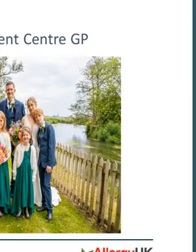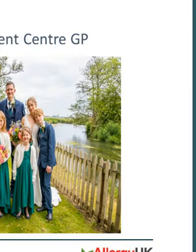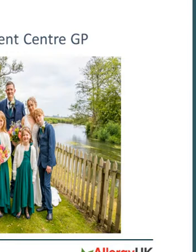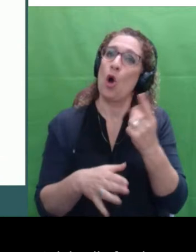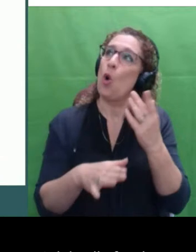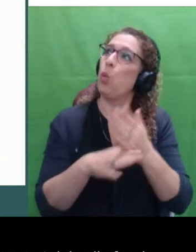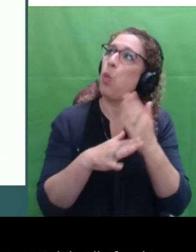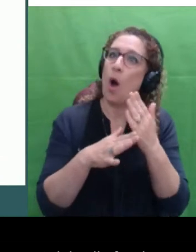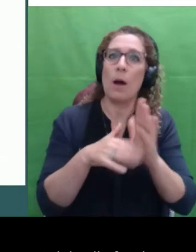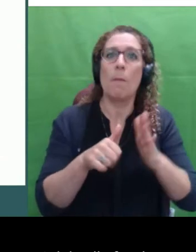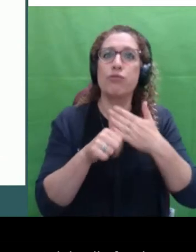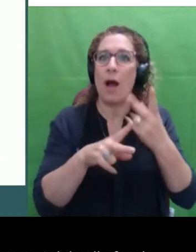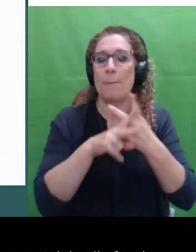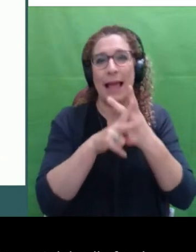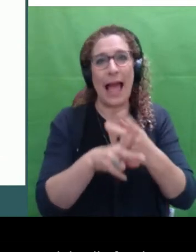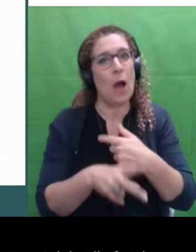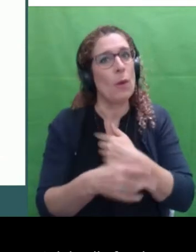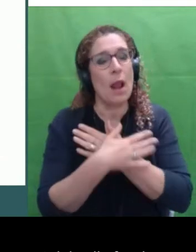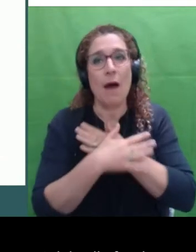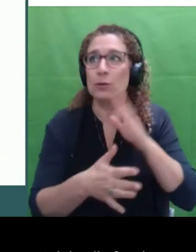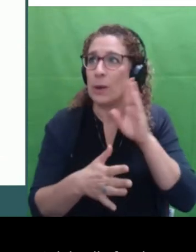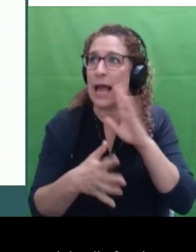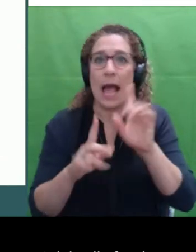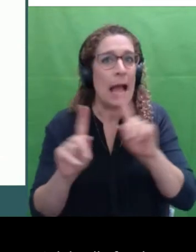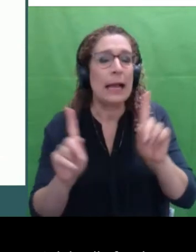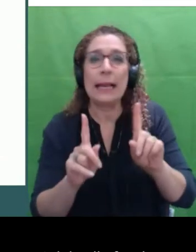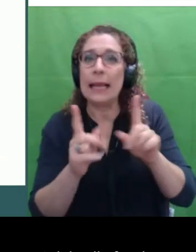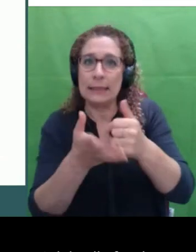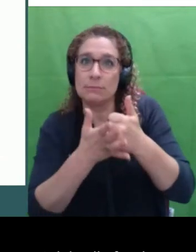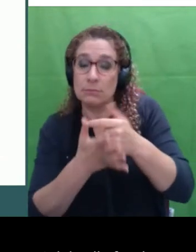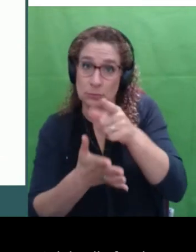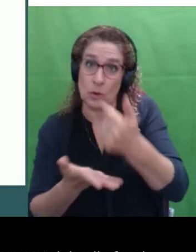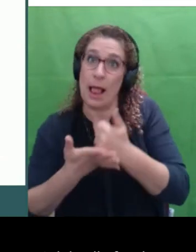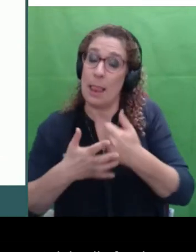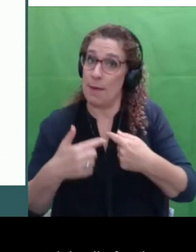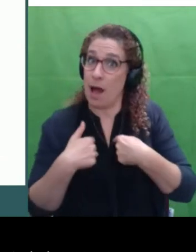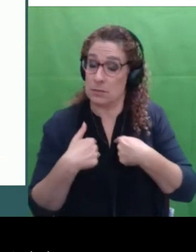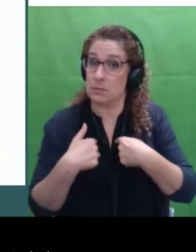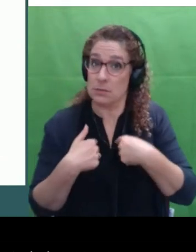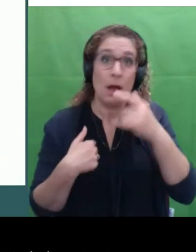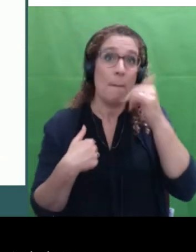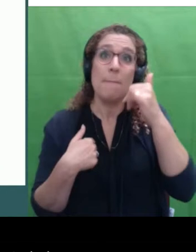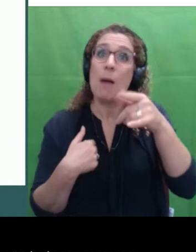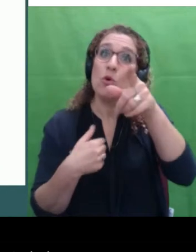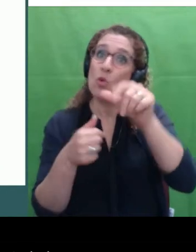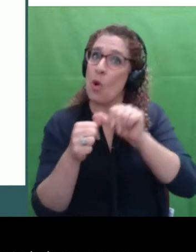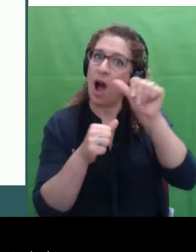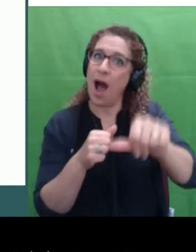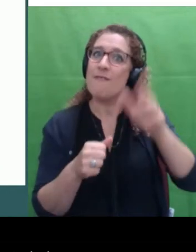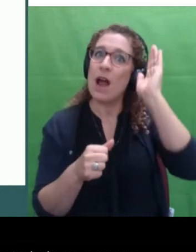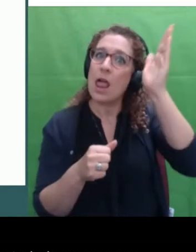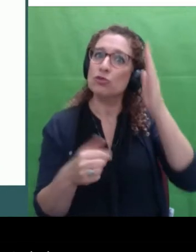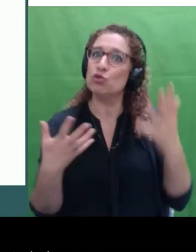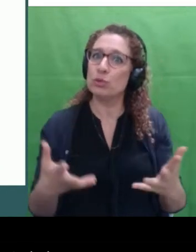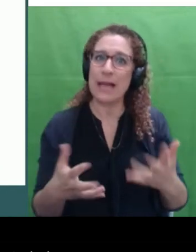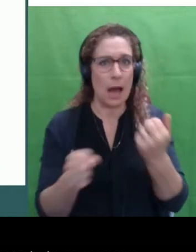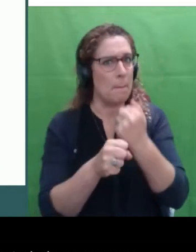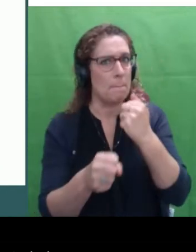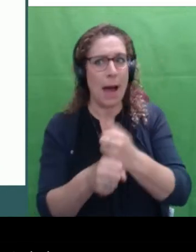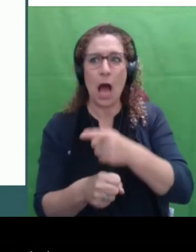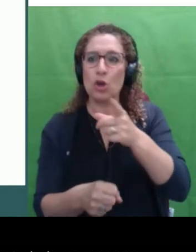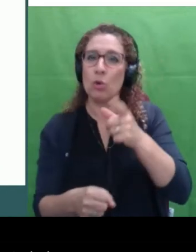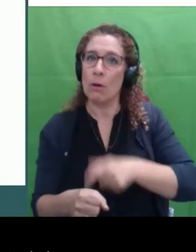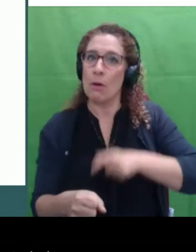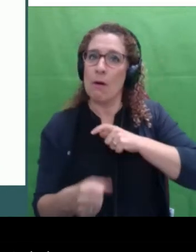allergy and manage uh allergy and it may well be after the lectures today that you're perhaps a little bit more um knowledgeable than some of